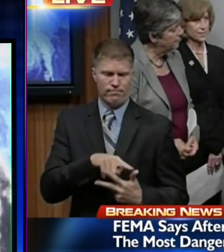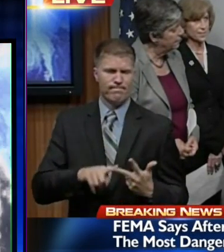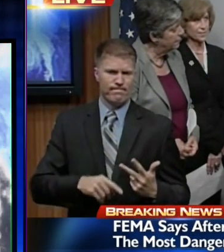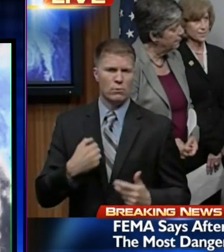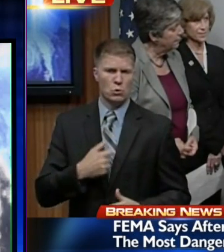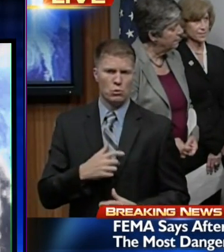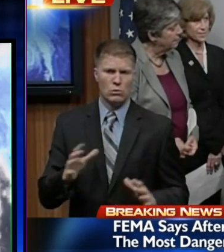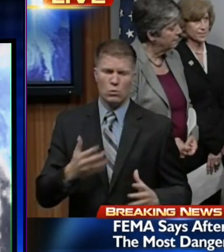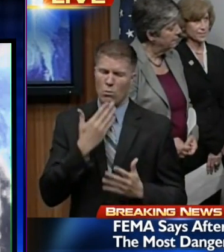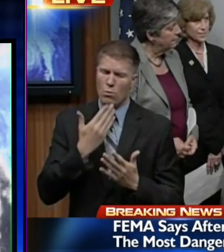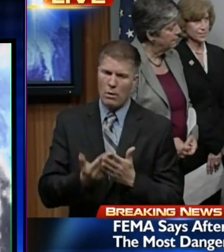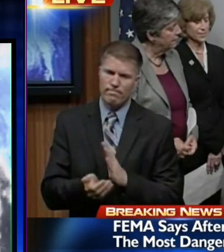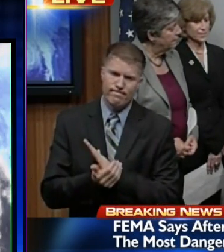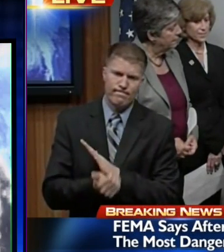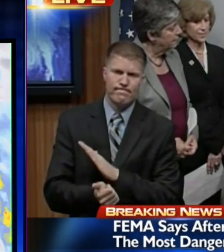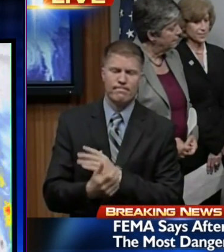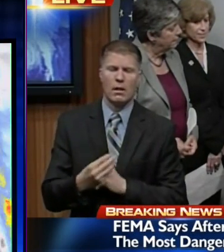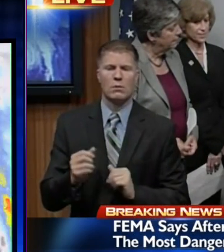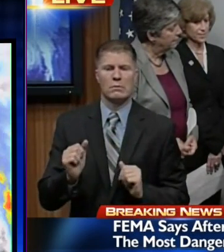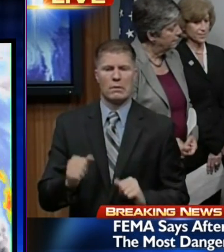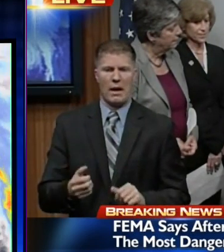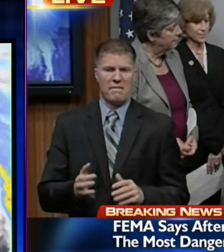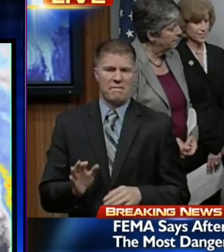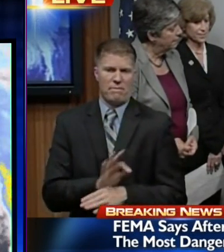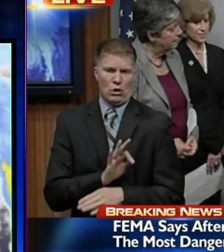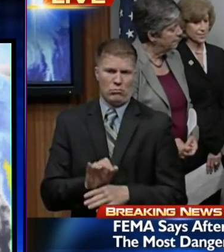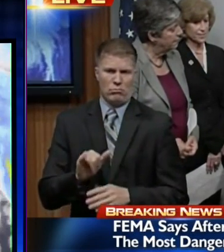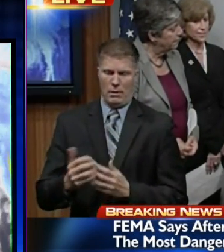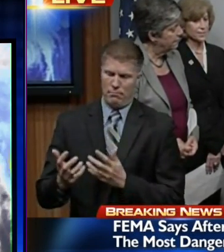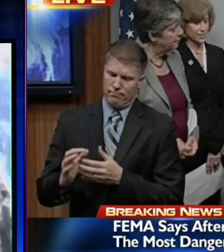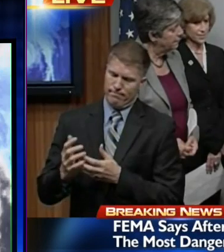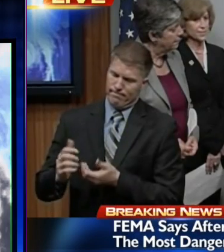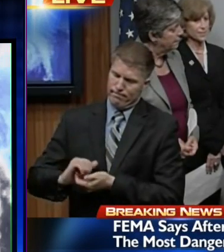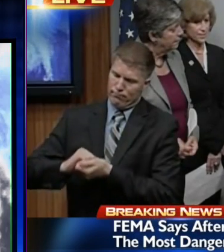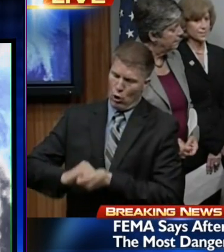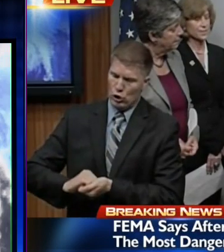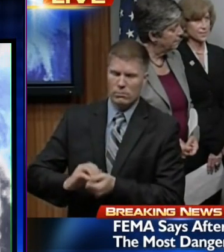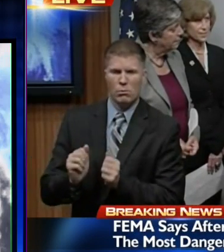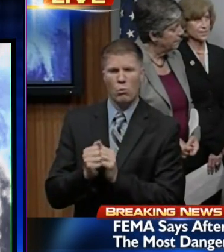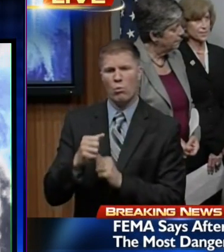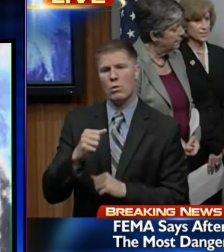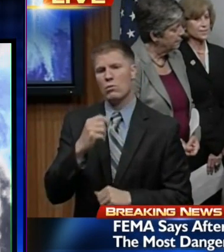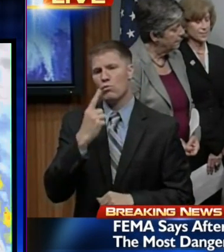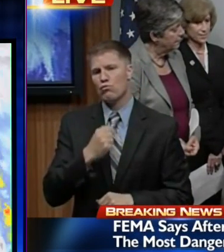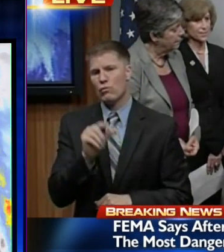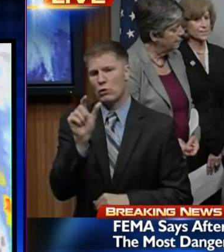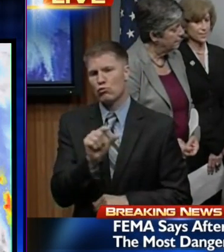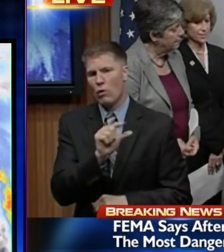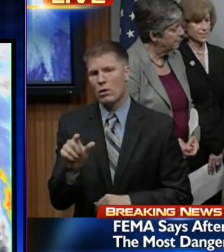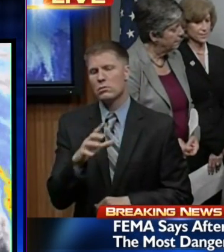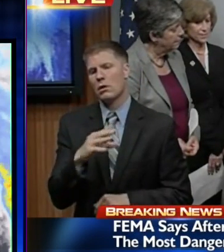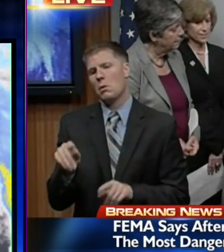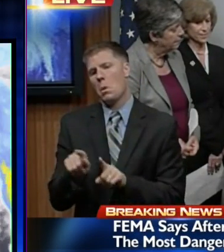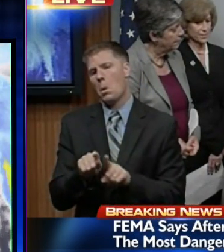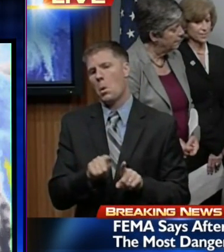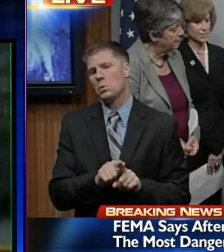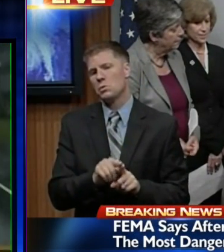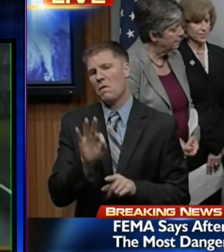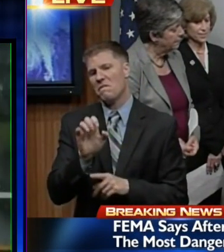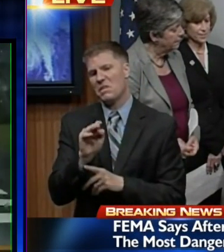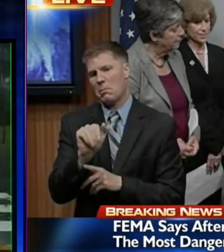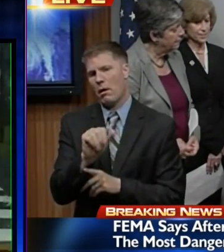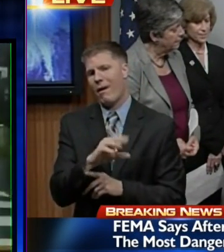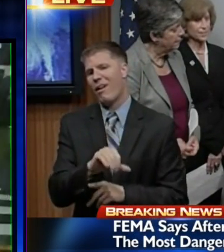extremely well, and we are able to function in this partnership with the Red Cross, with FEMA, and through the group of the 50